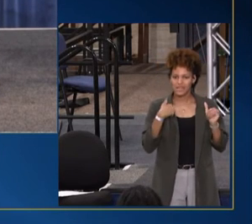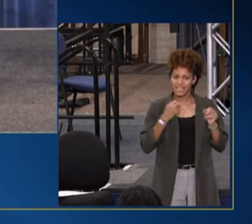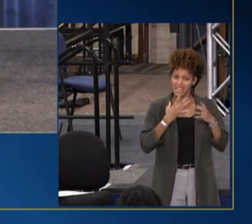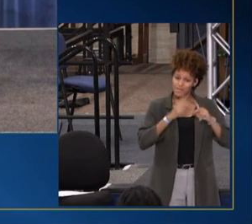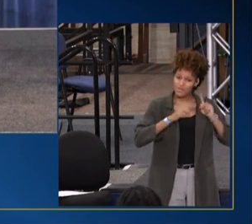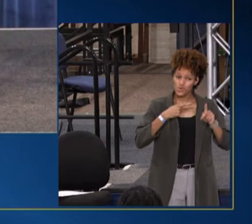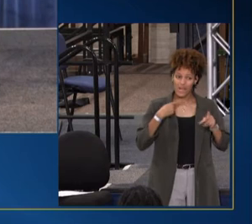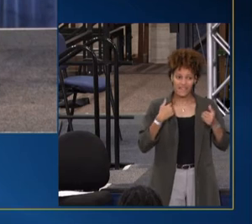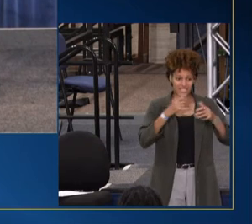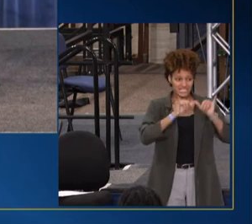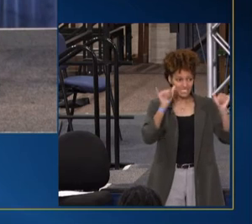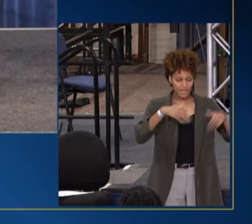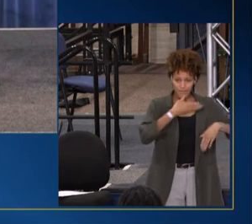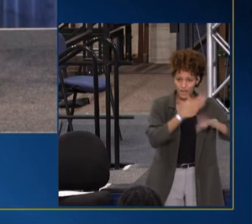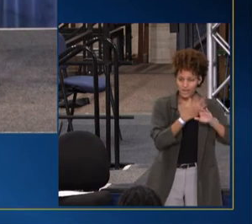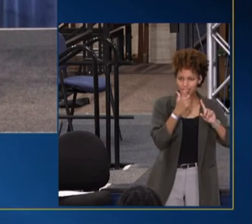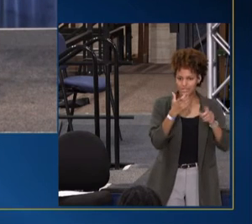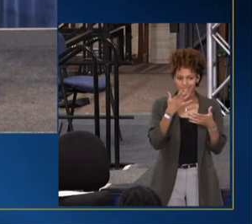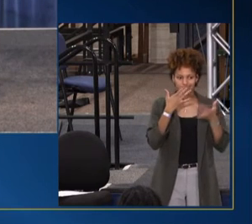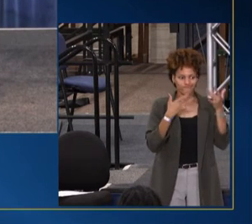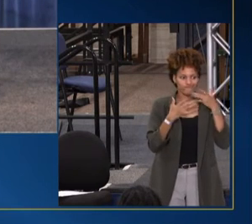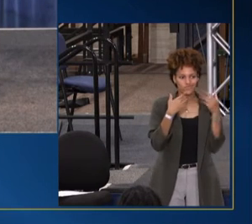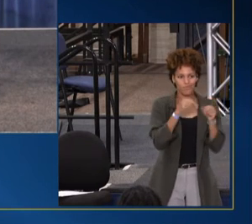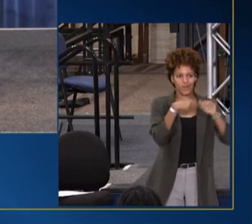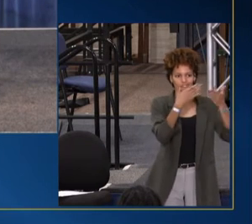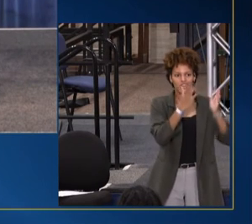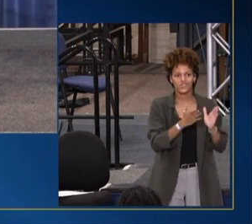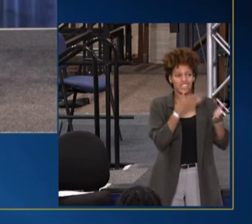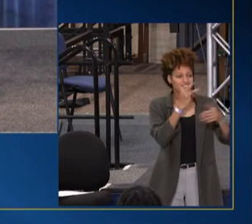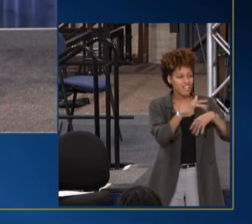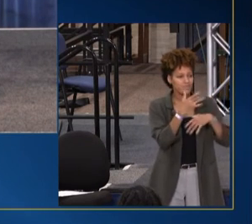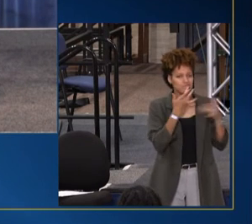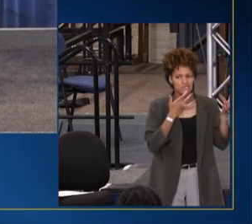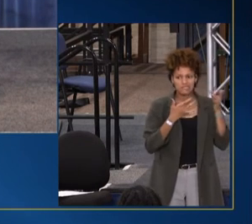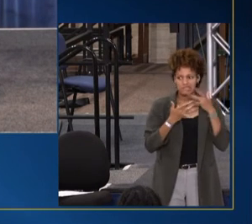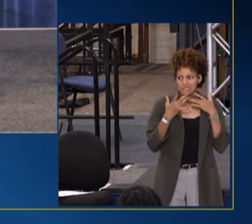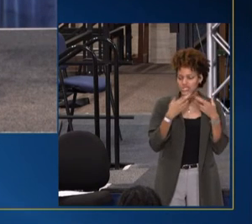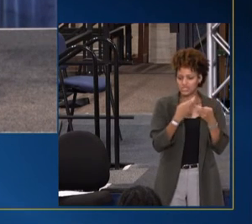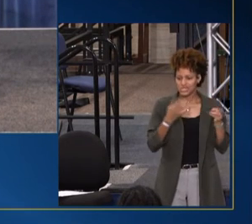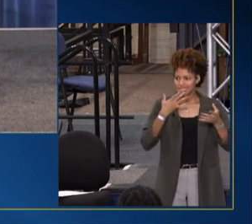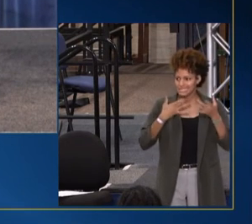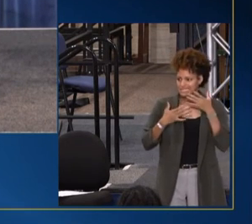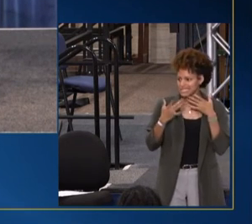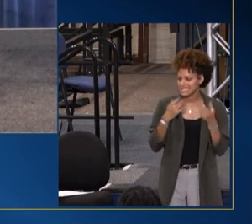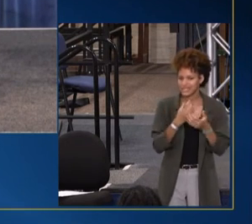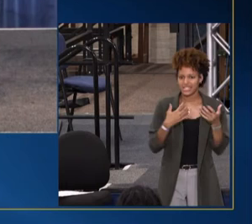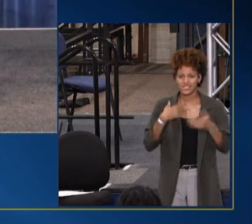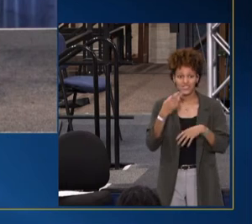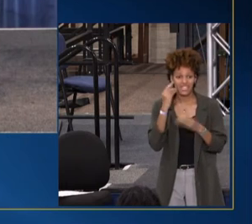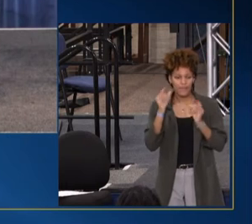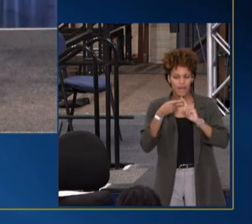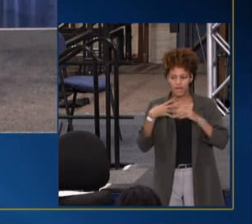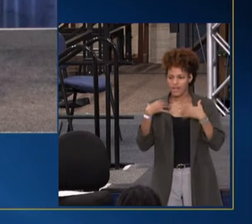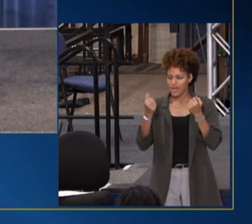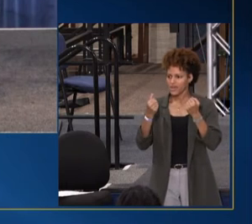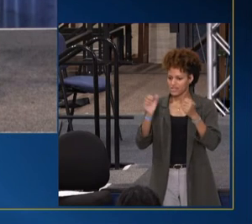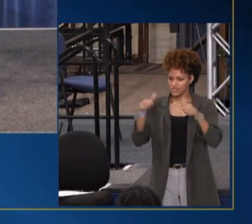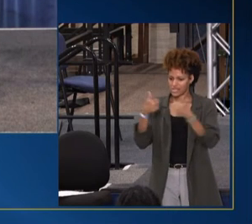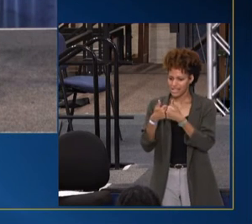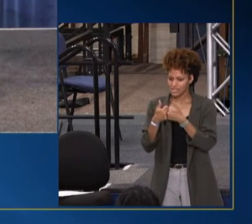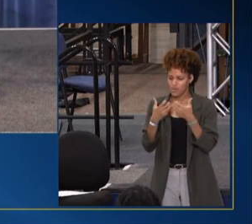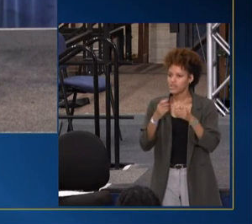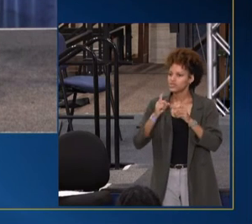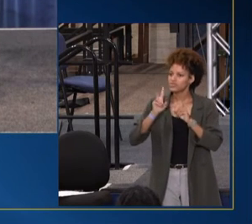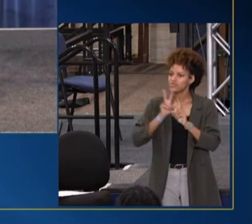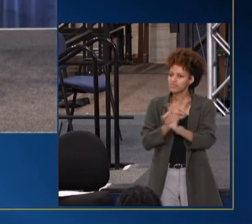experience, because of the lack of providers that were available, because of the lack of resources. So when we're thinking about health challenges, I do want to be thinking in that